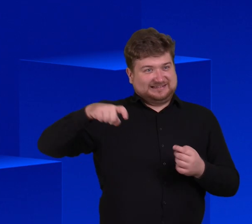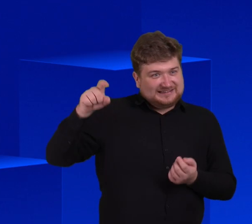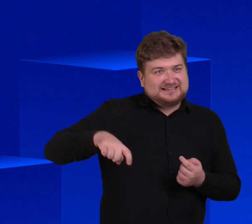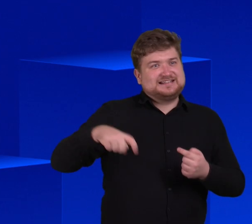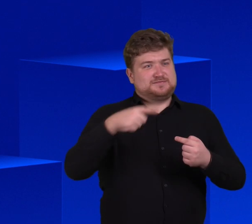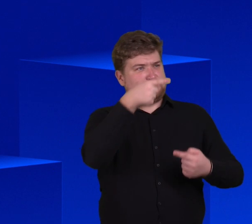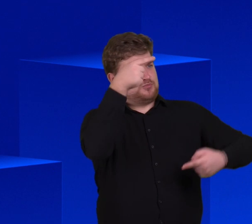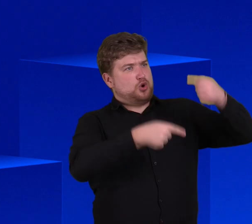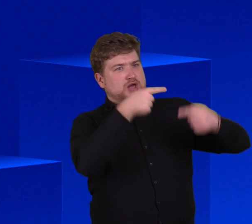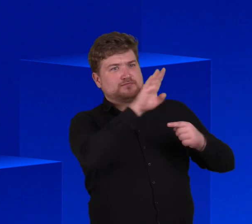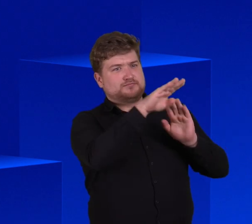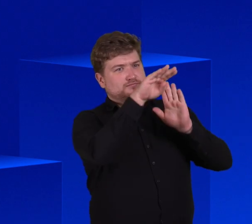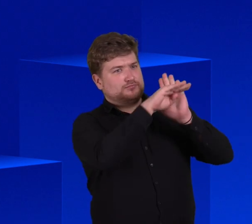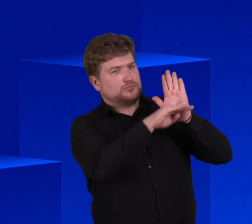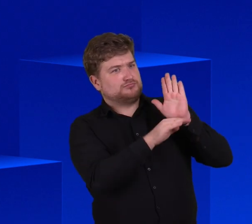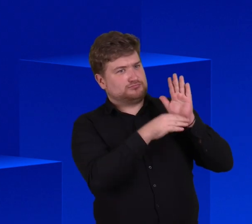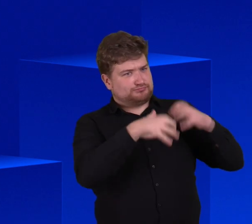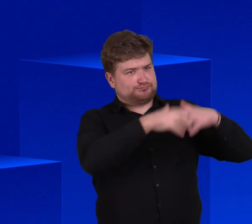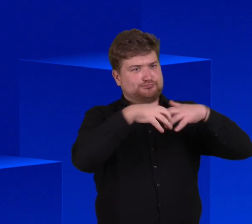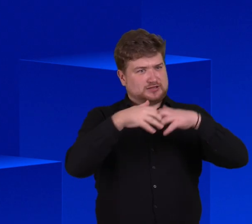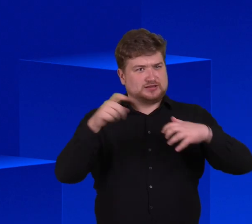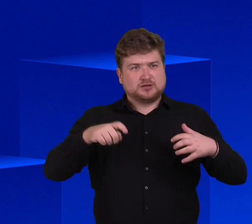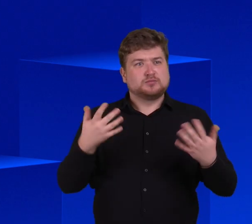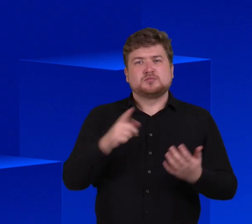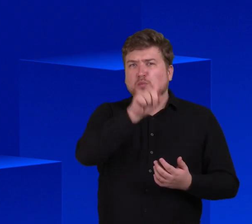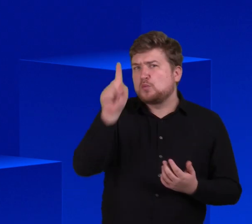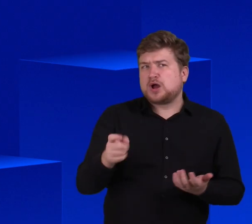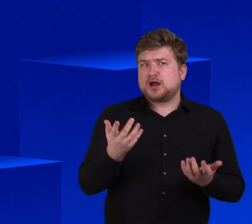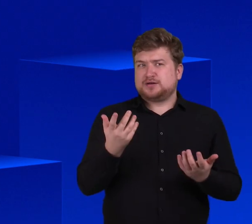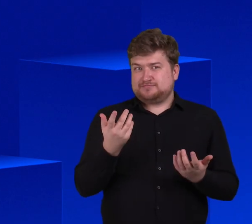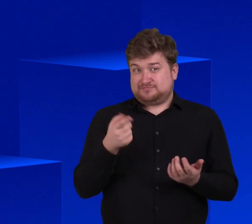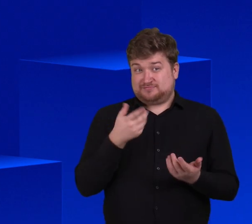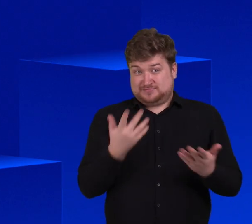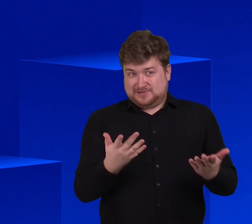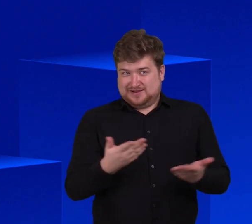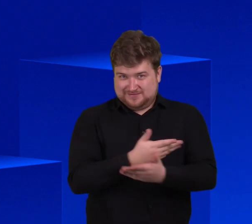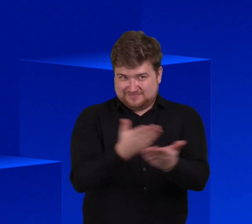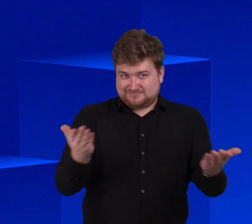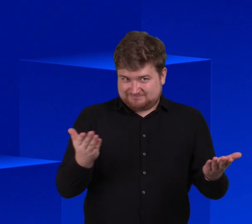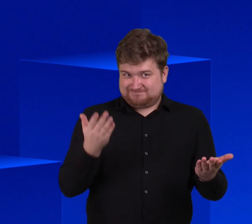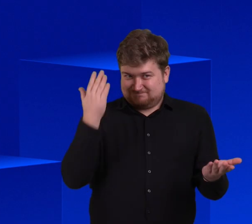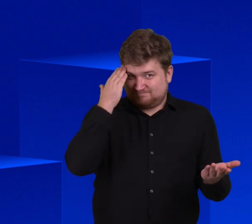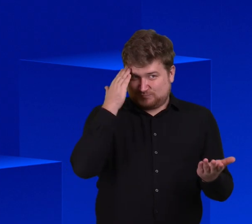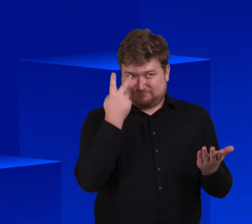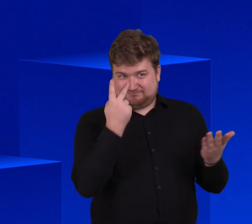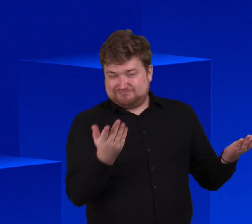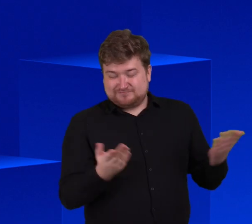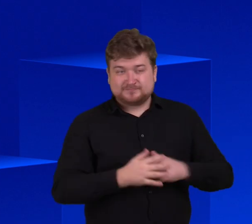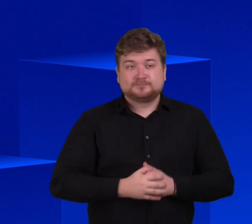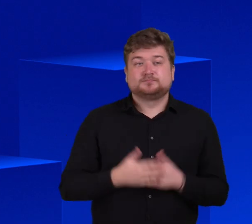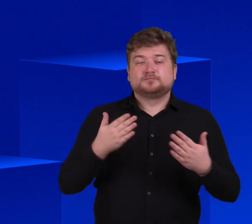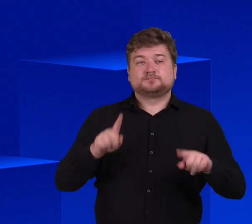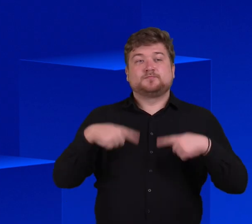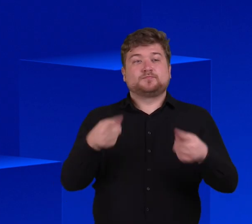One more thing is the labor markets. So we know that there are forces of demographic decline and labor